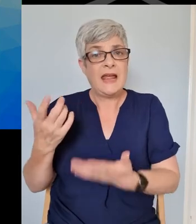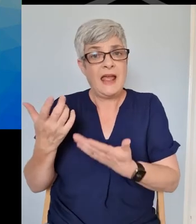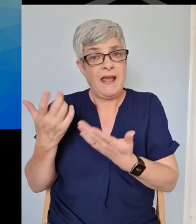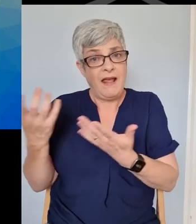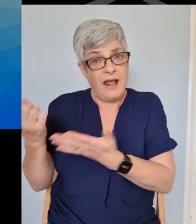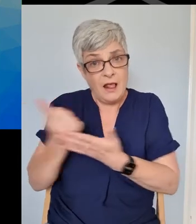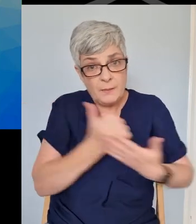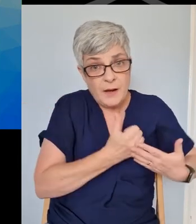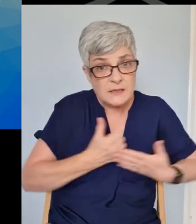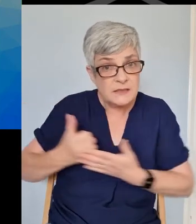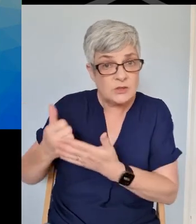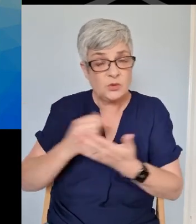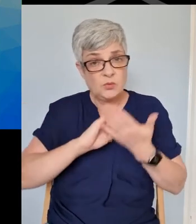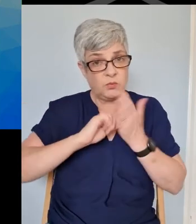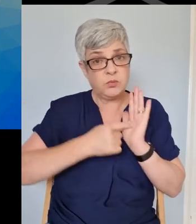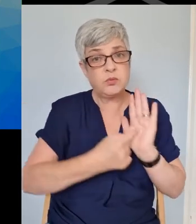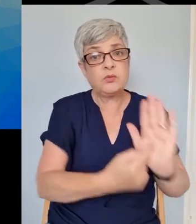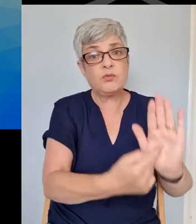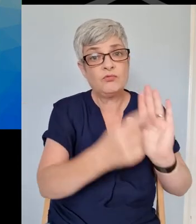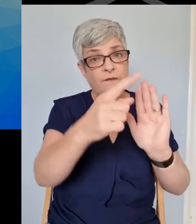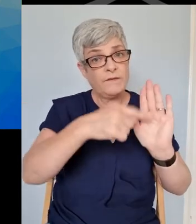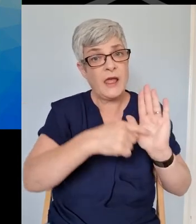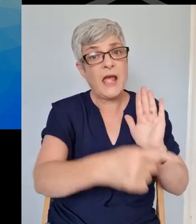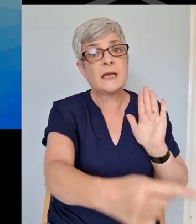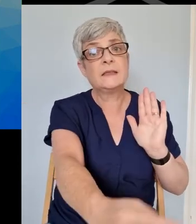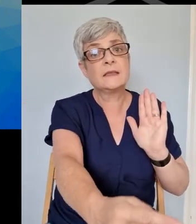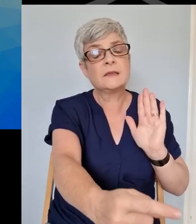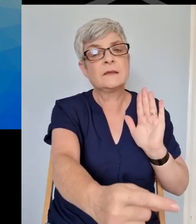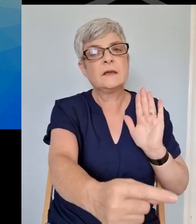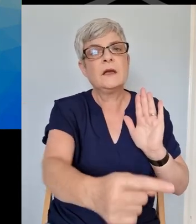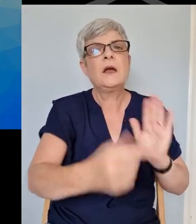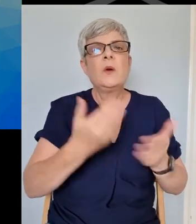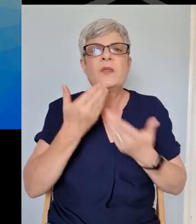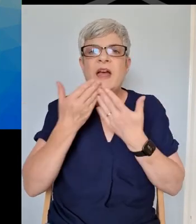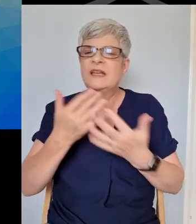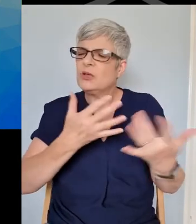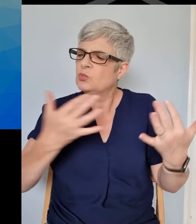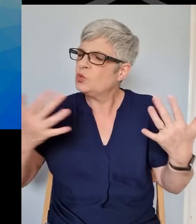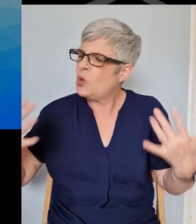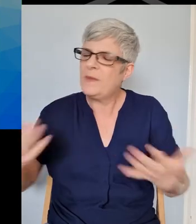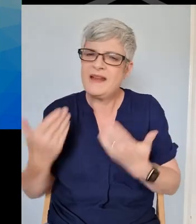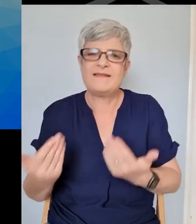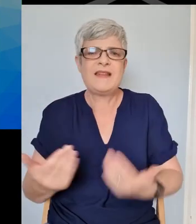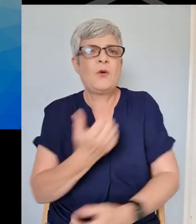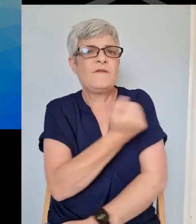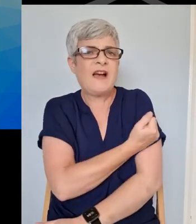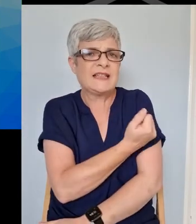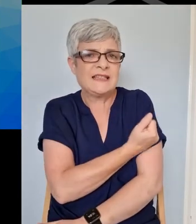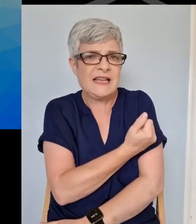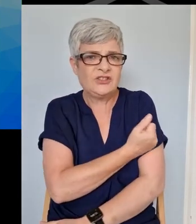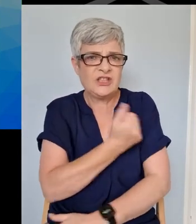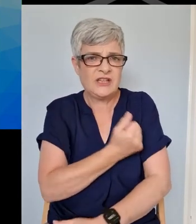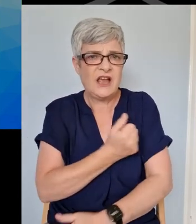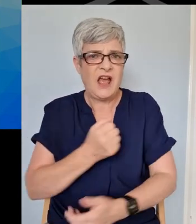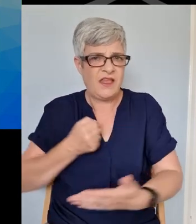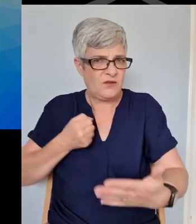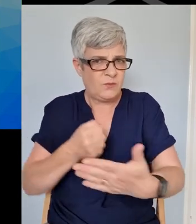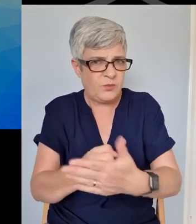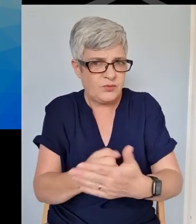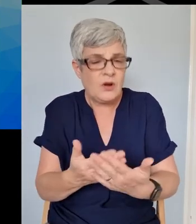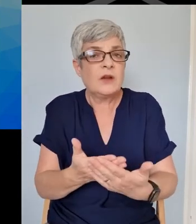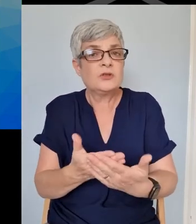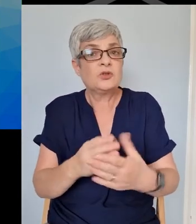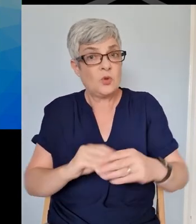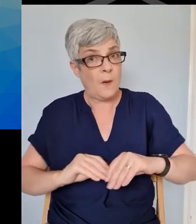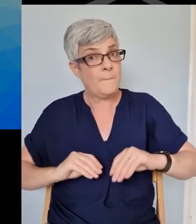world. Loving Lord, we thank you that so many have now been vaccinated and that restrictions are being lifted and life is starting